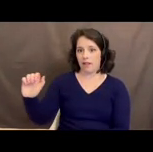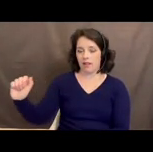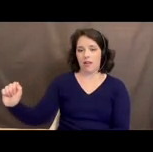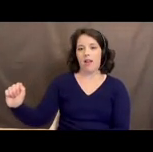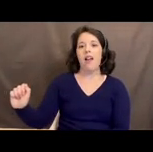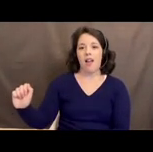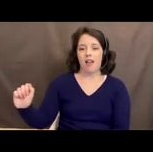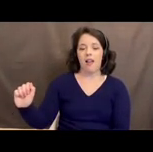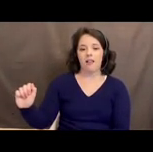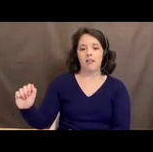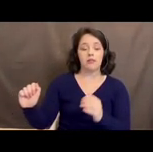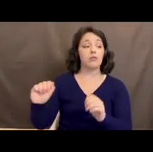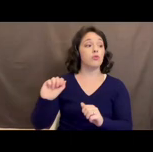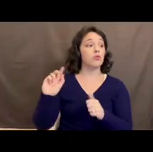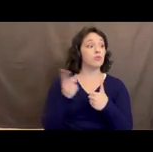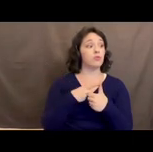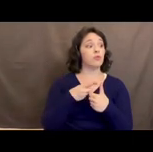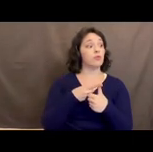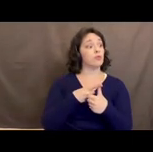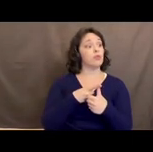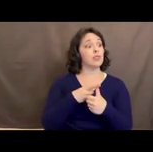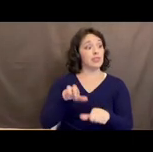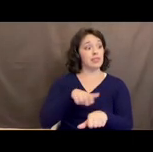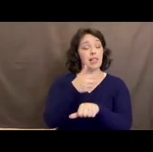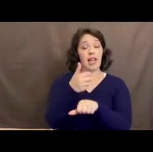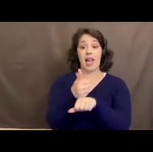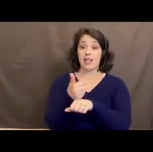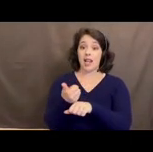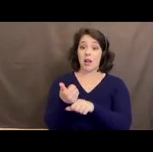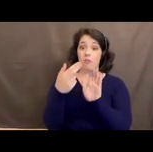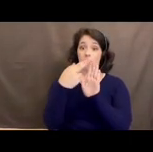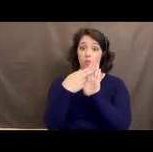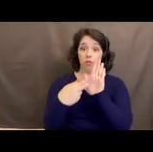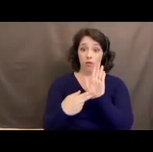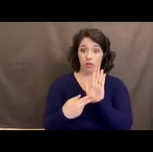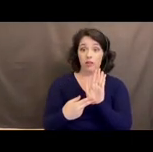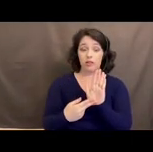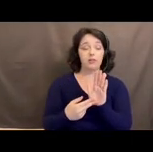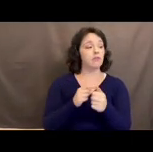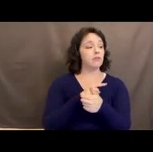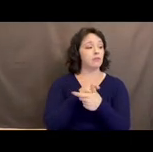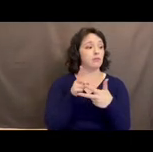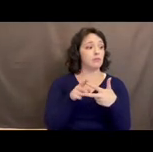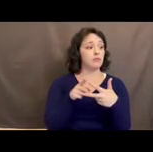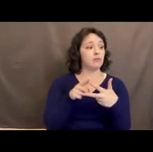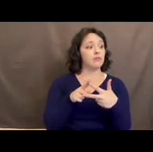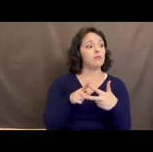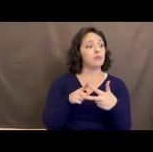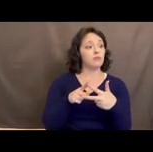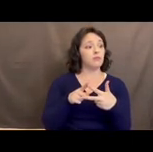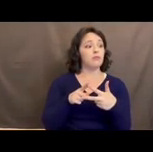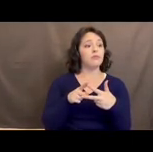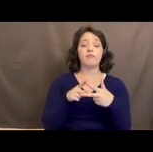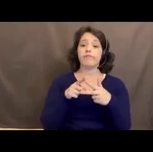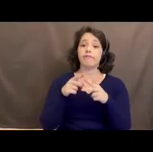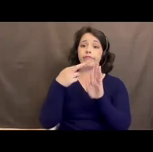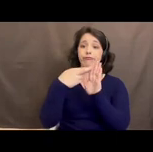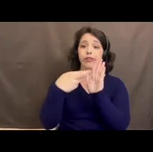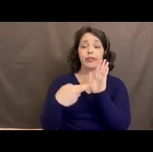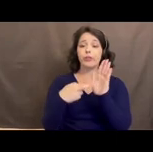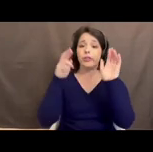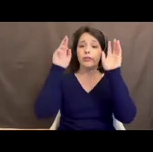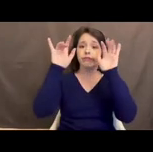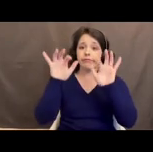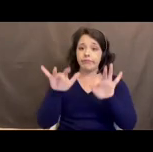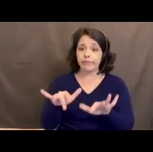login credentials; two is to complete the entity registration and submit it; and three, which everybody loves to get to this stage,